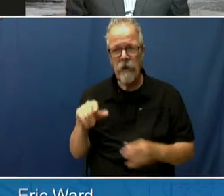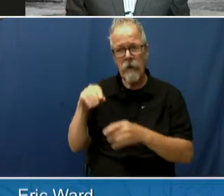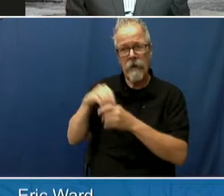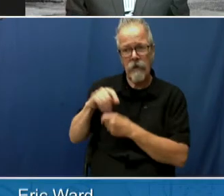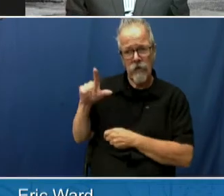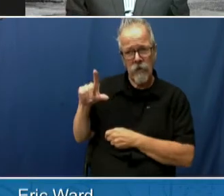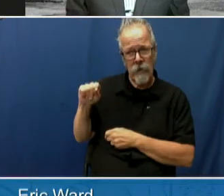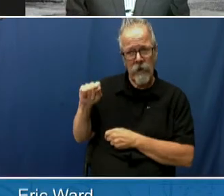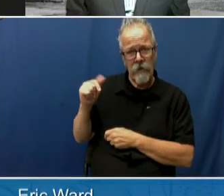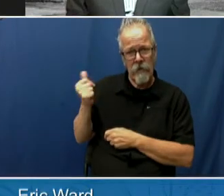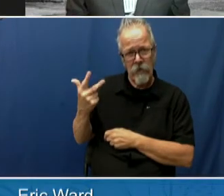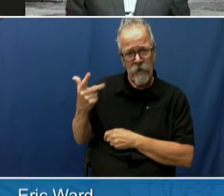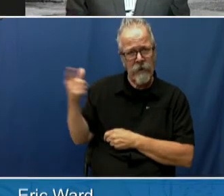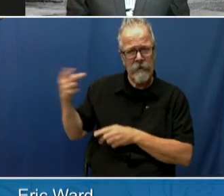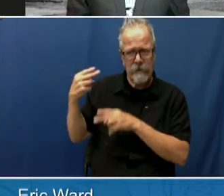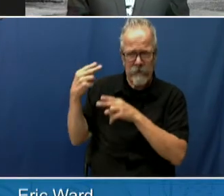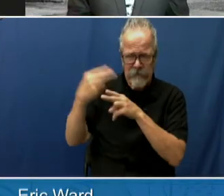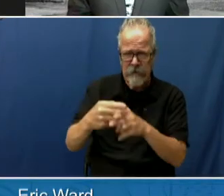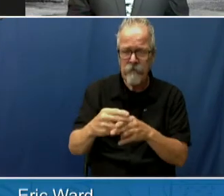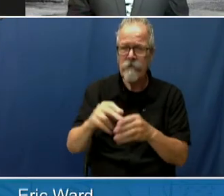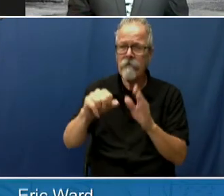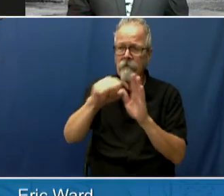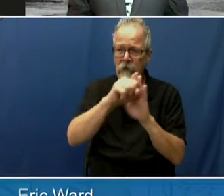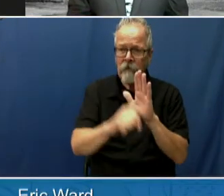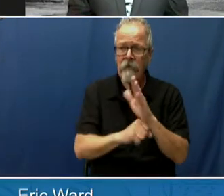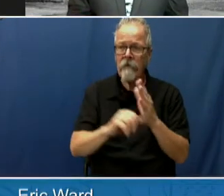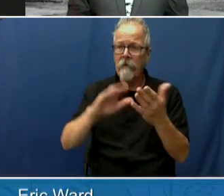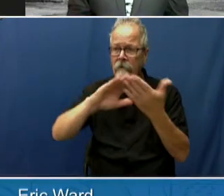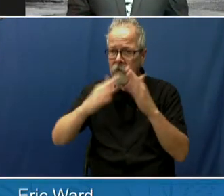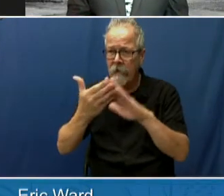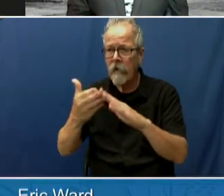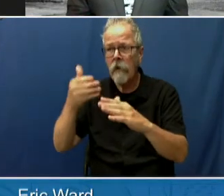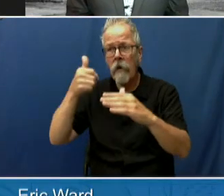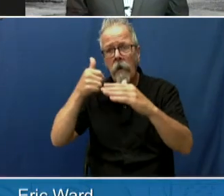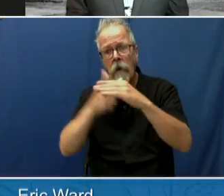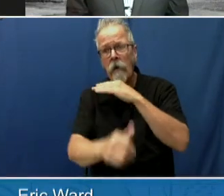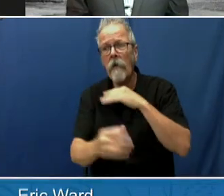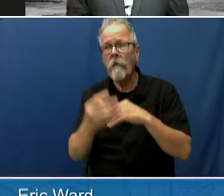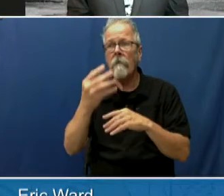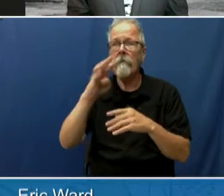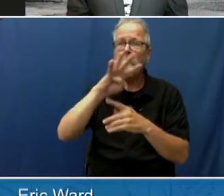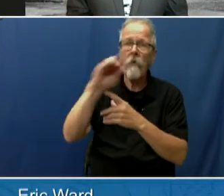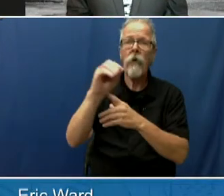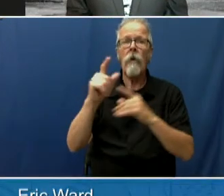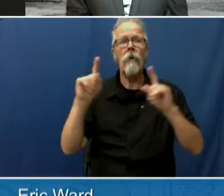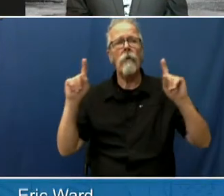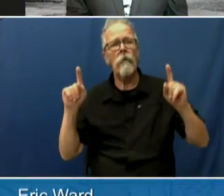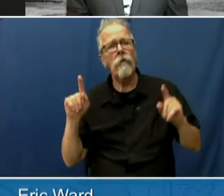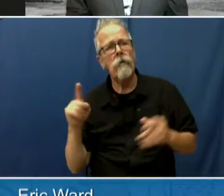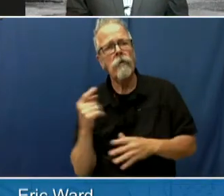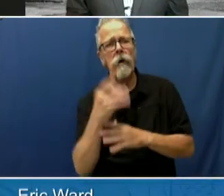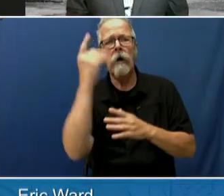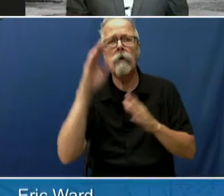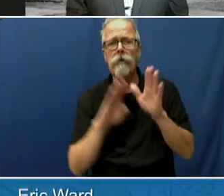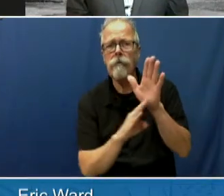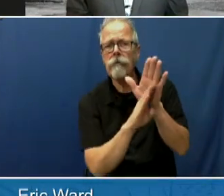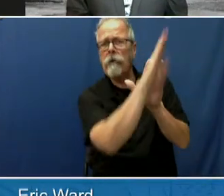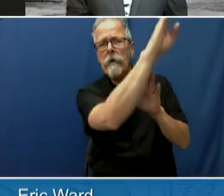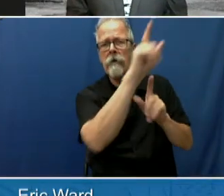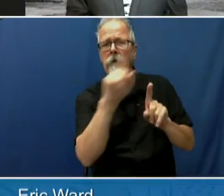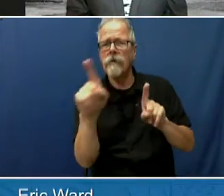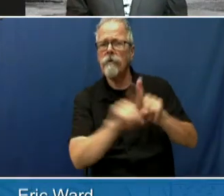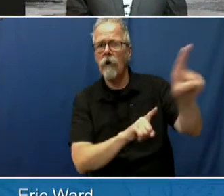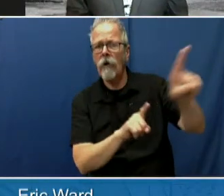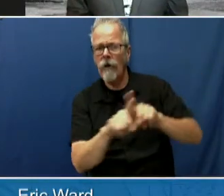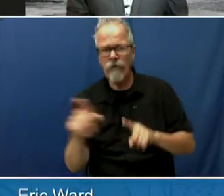Under 40, 40 Rising Stars. Amy is currently the executive director of Integrity